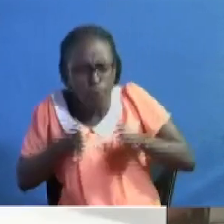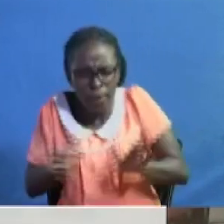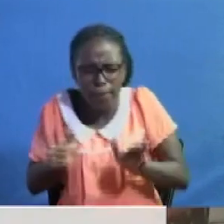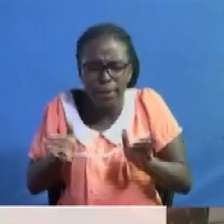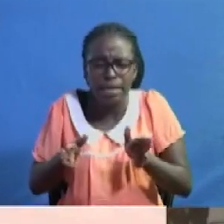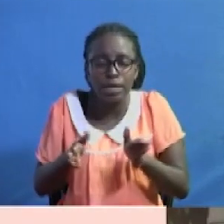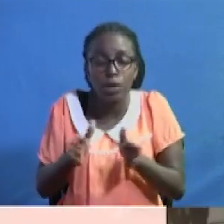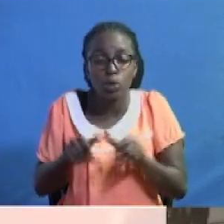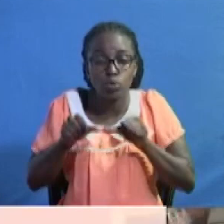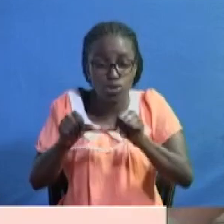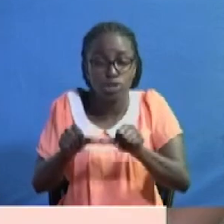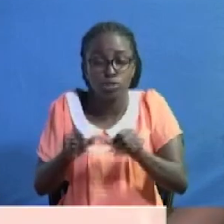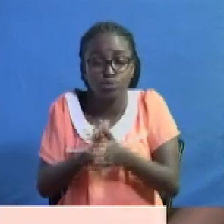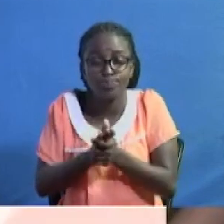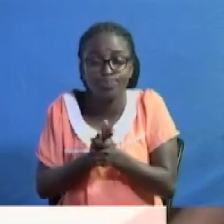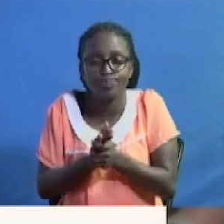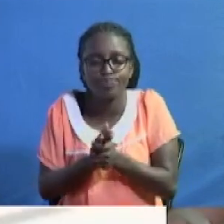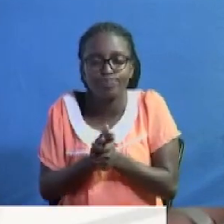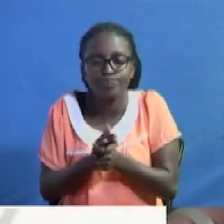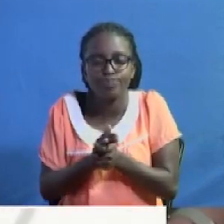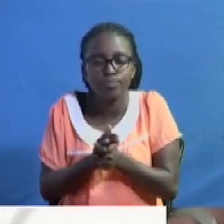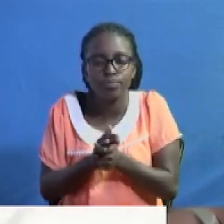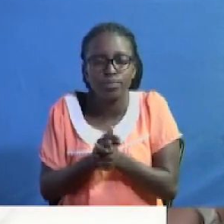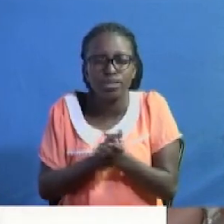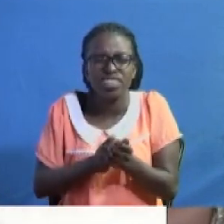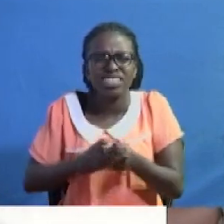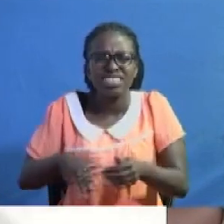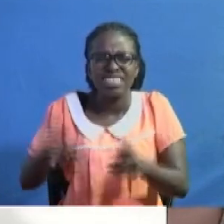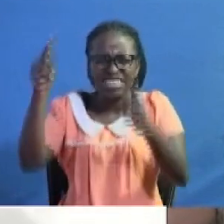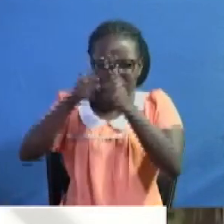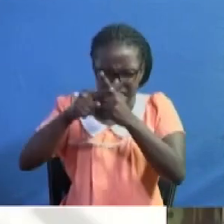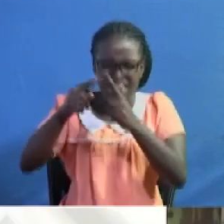collaborate. In terms of the success of any investigation,